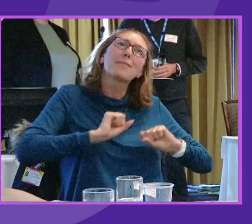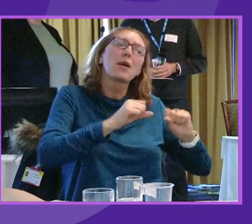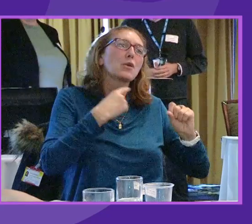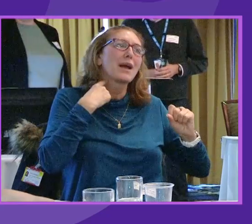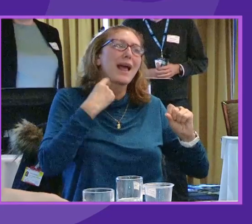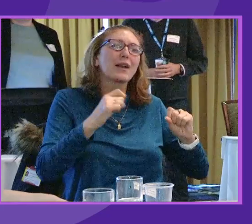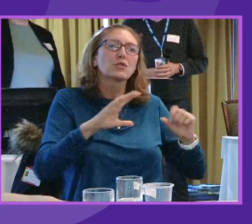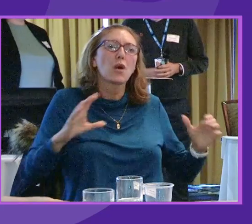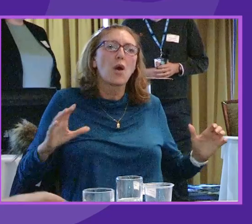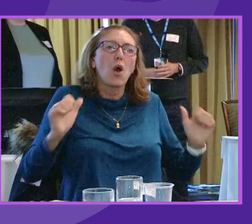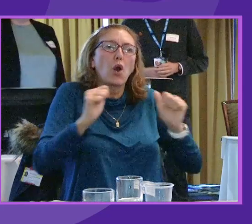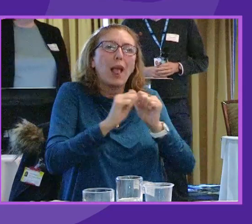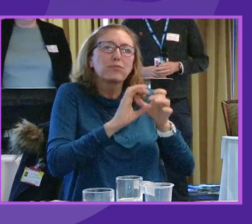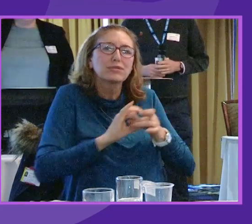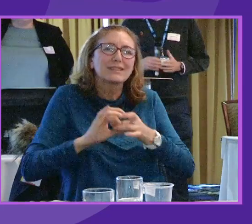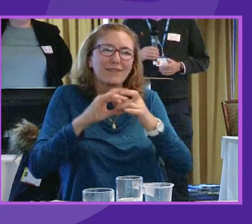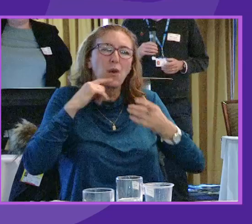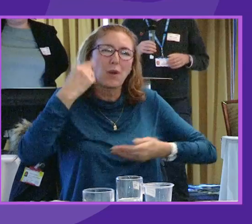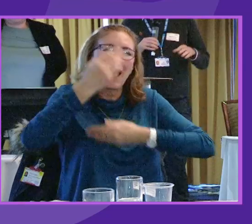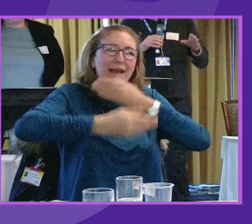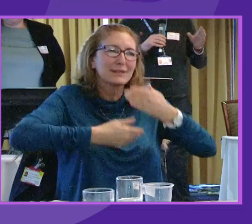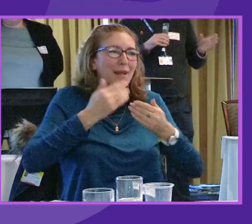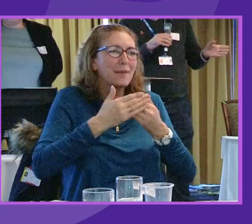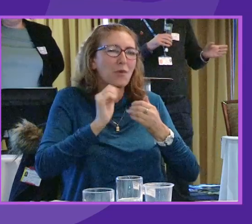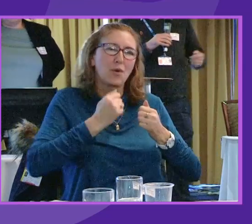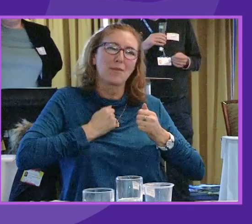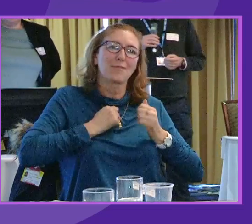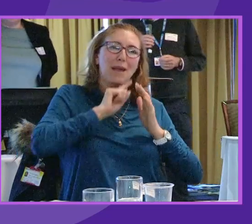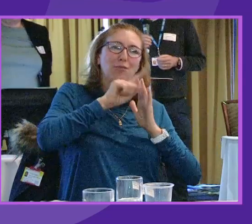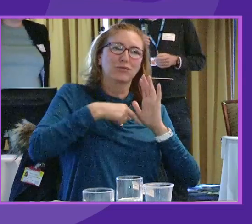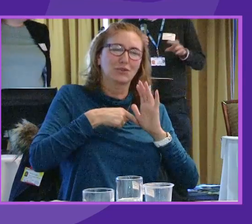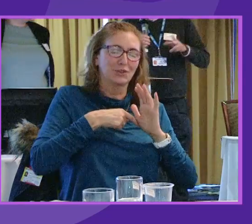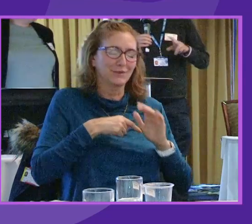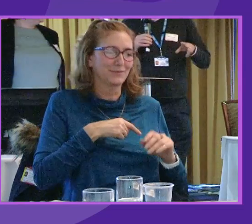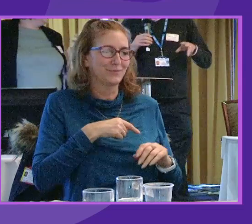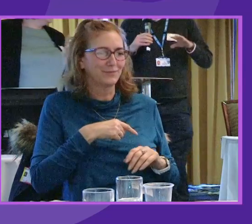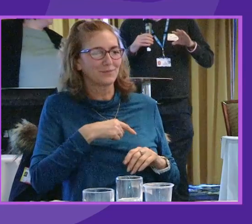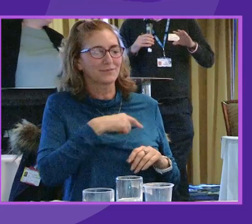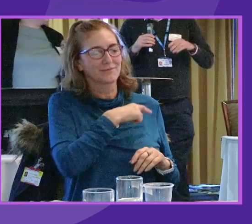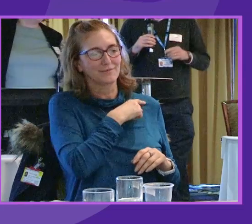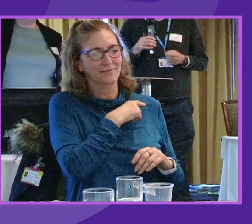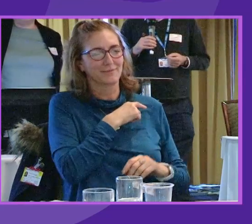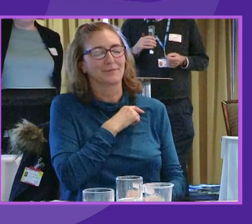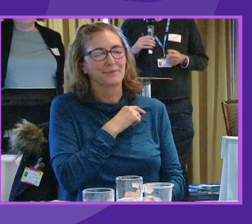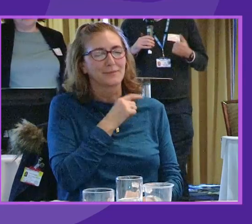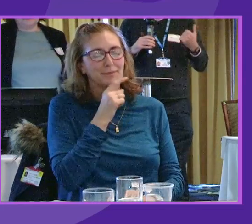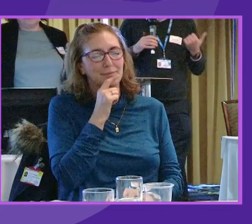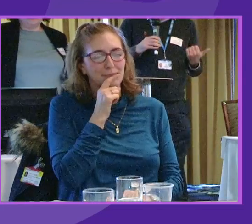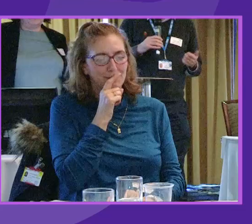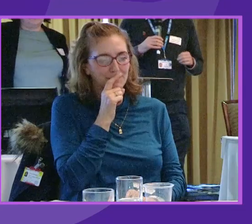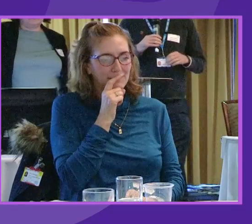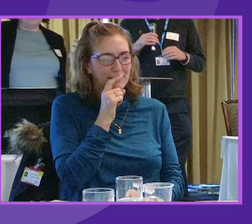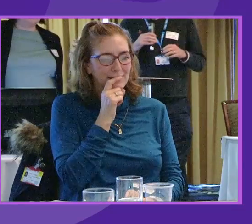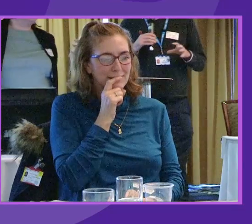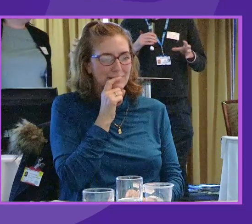So, yeah, it's not actually a Lancashire Care project. It's a collaborative project, which we'll talk about a bit more. Yeah, so I mean, I suppose it's fitting, two